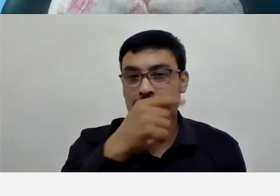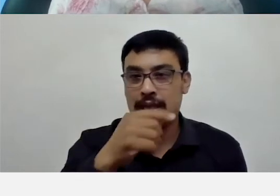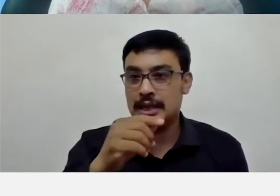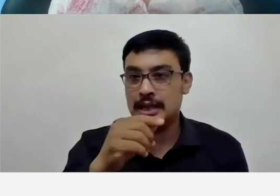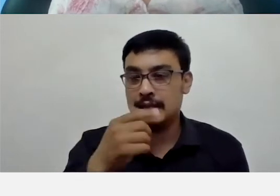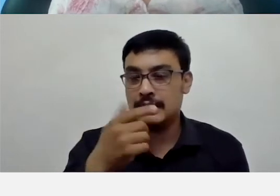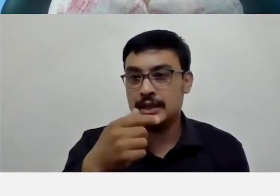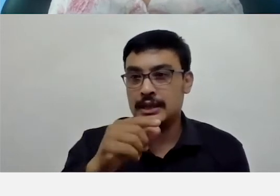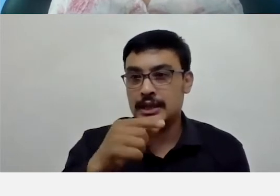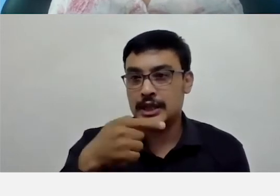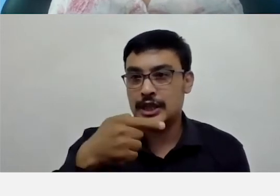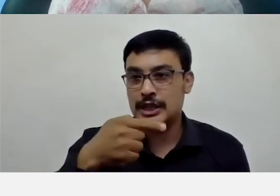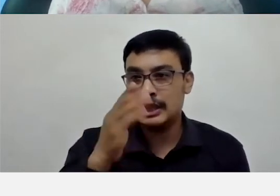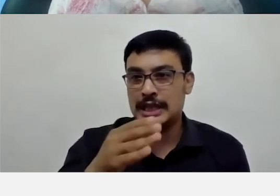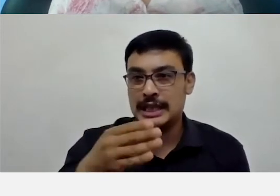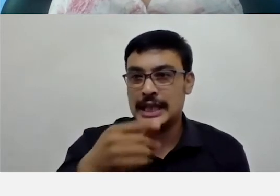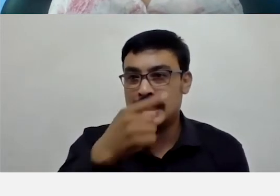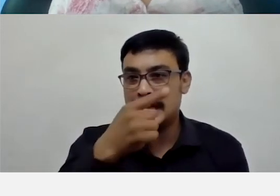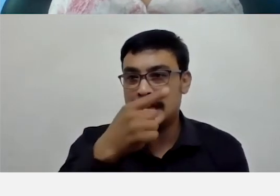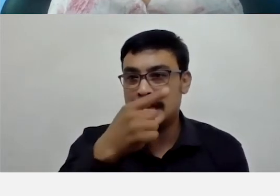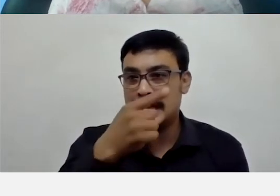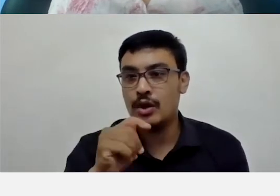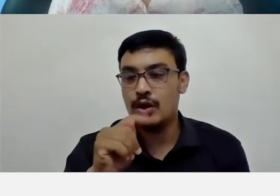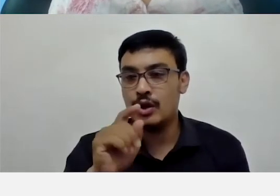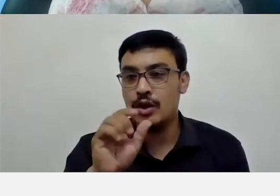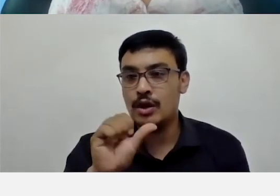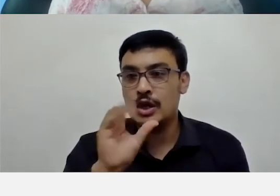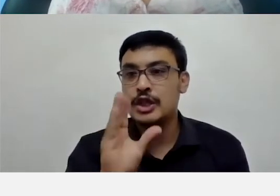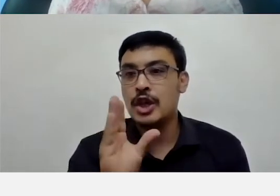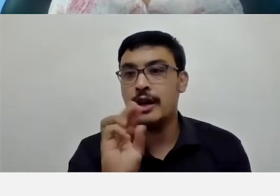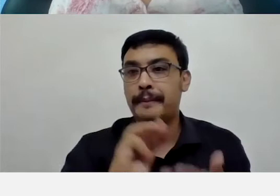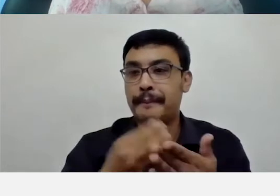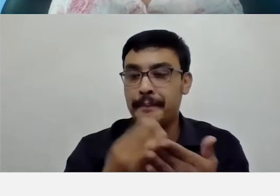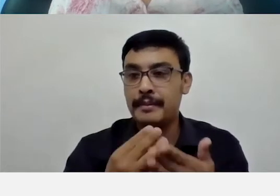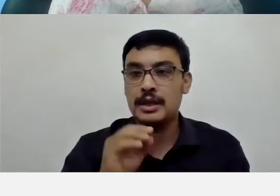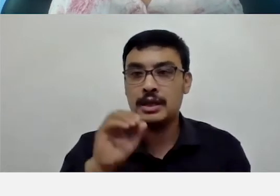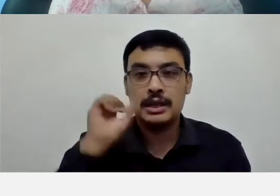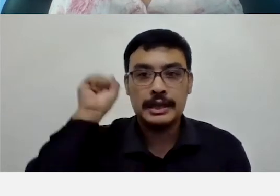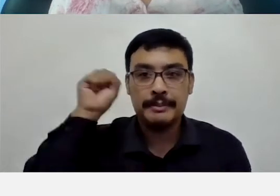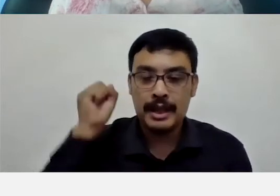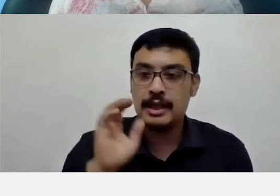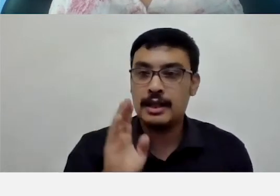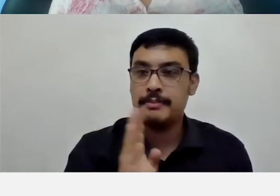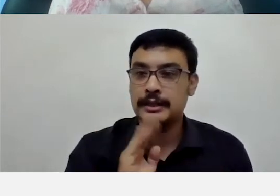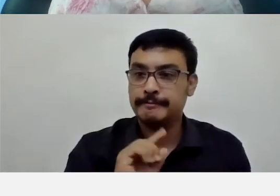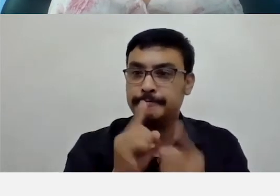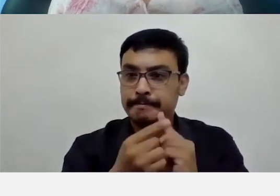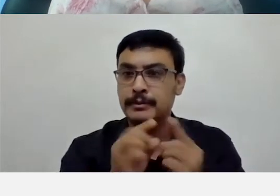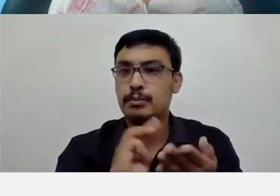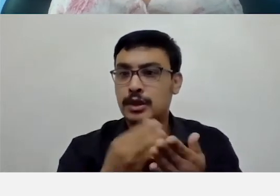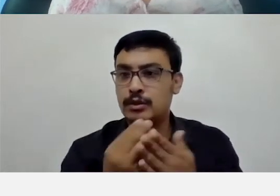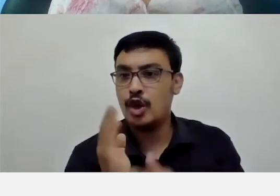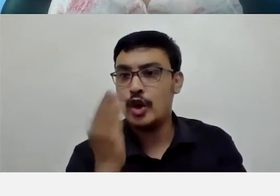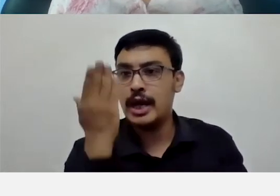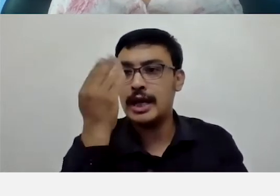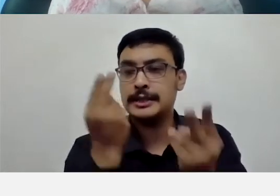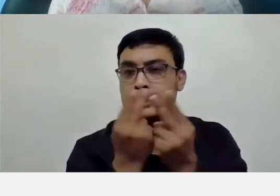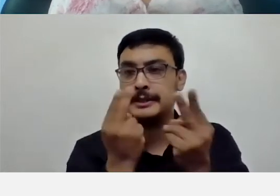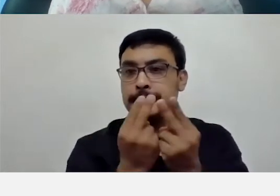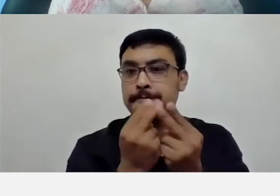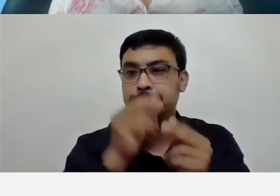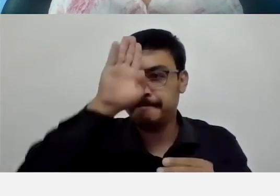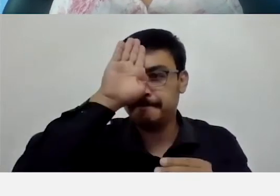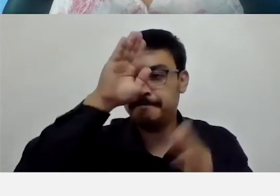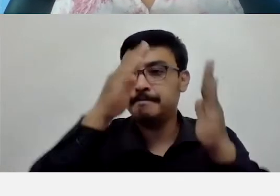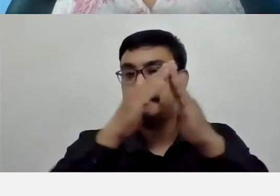Nekancha Durbar Nepal Bhasa translate to mirror window palace. Mirror window